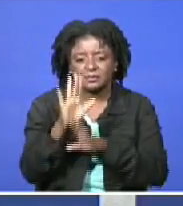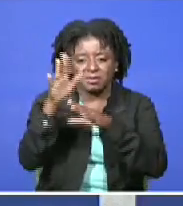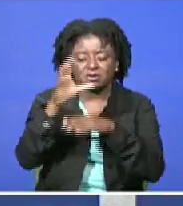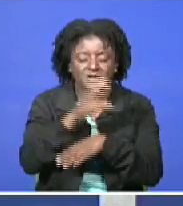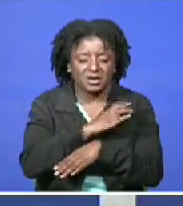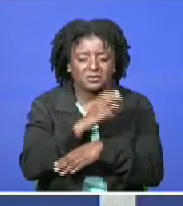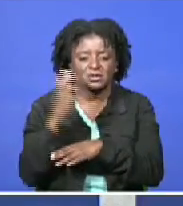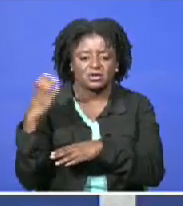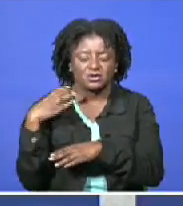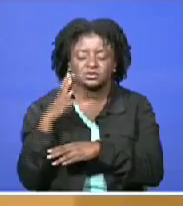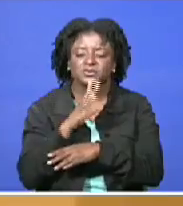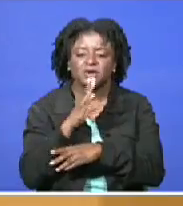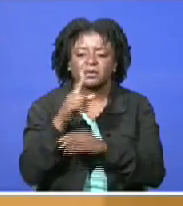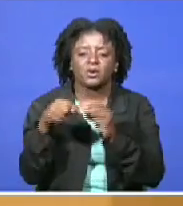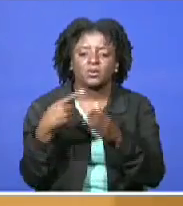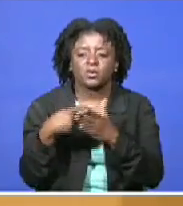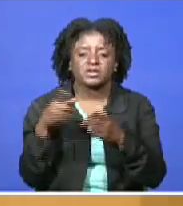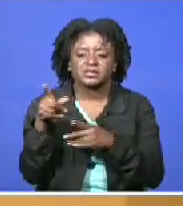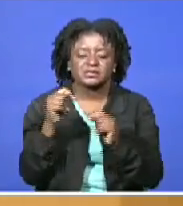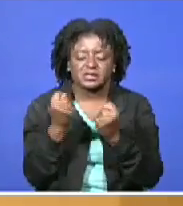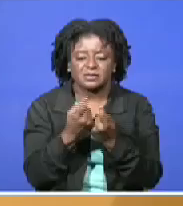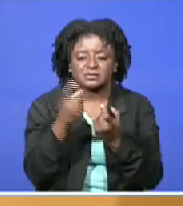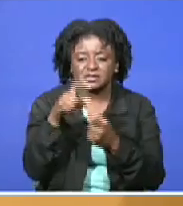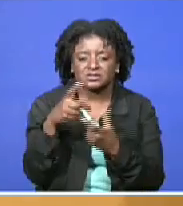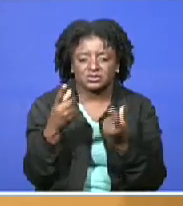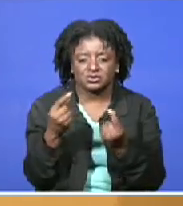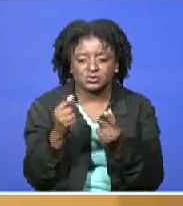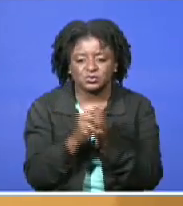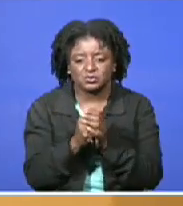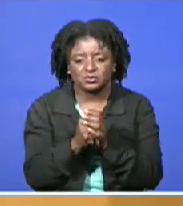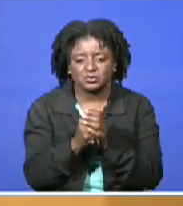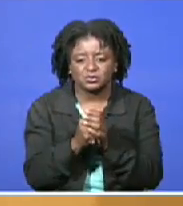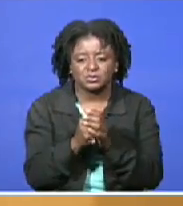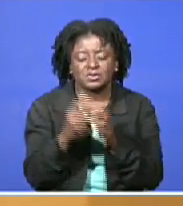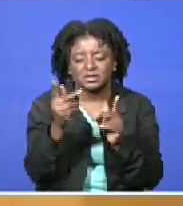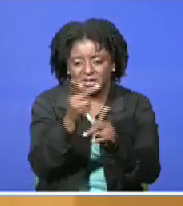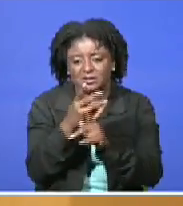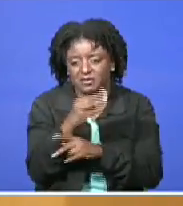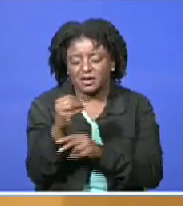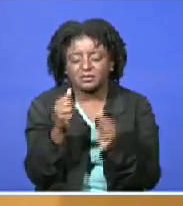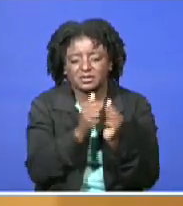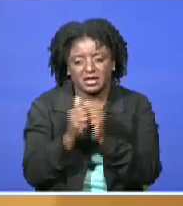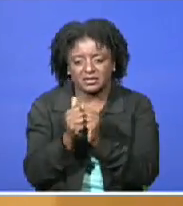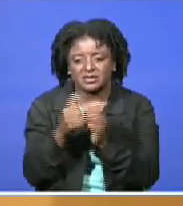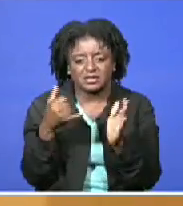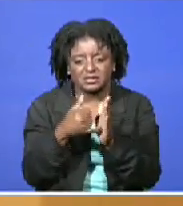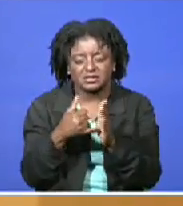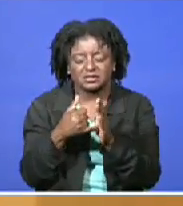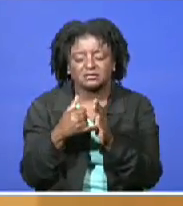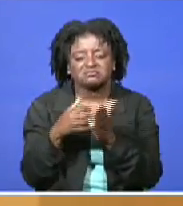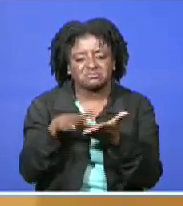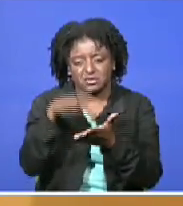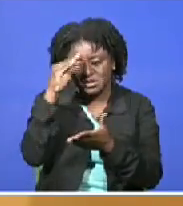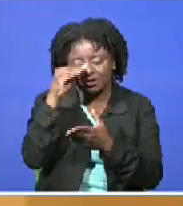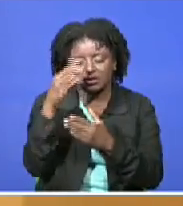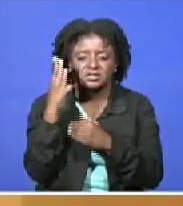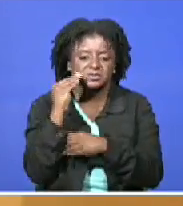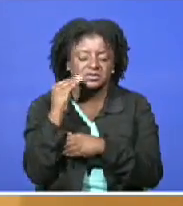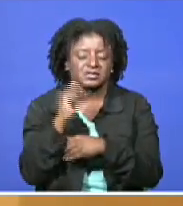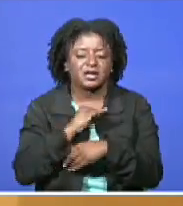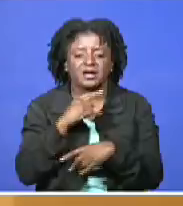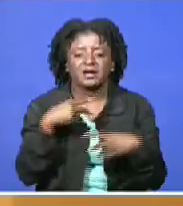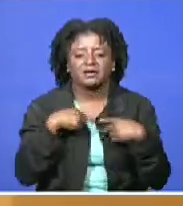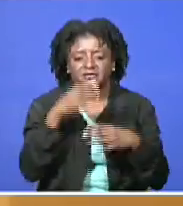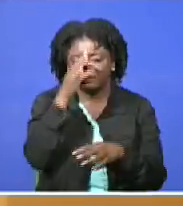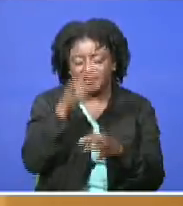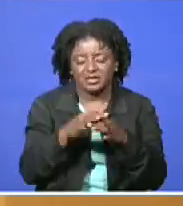level. Just more games, keep them together. It's just an experience, it's learning experience. Like, I have faith and I know we're going to